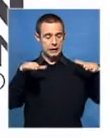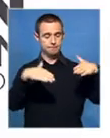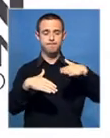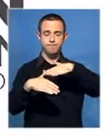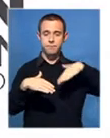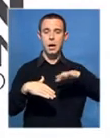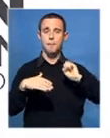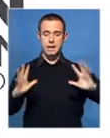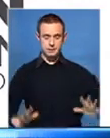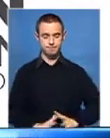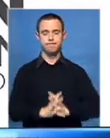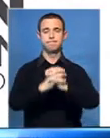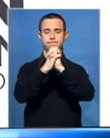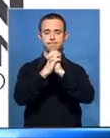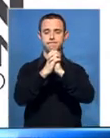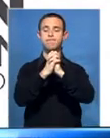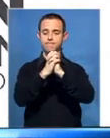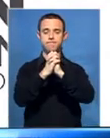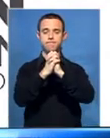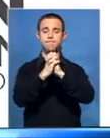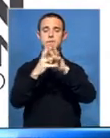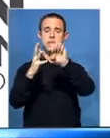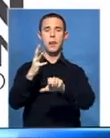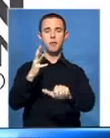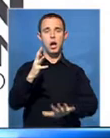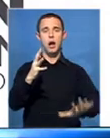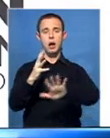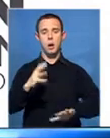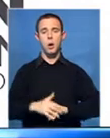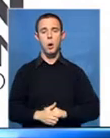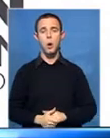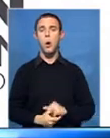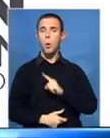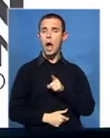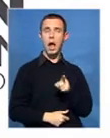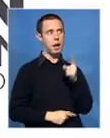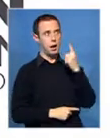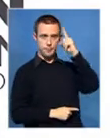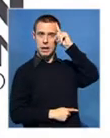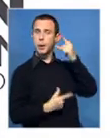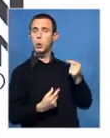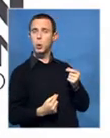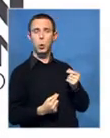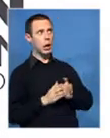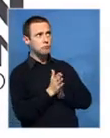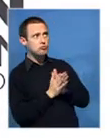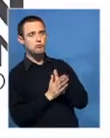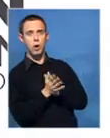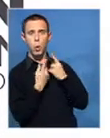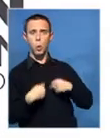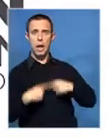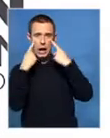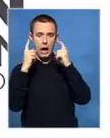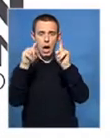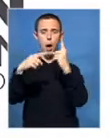together and remember that people like Nelson Mandela need to, you know, have inspired us to stay positive and stay building our country